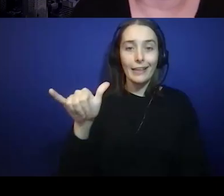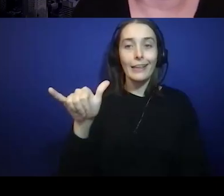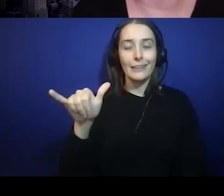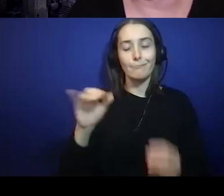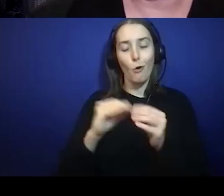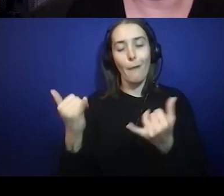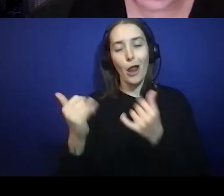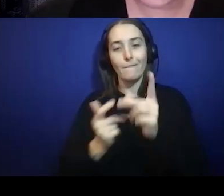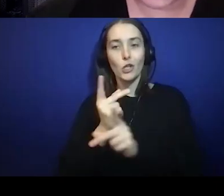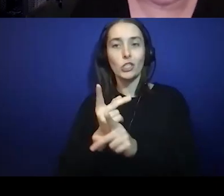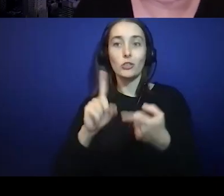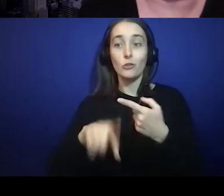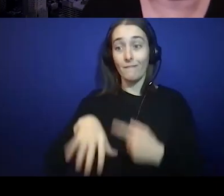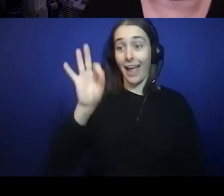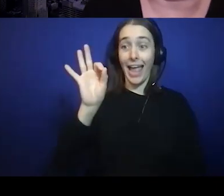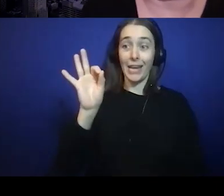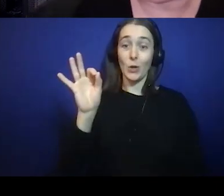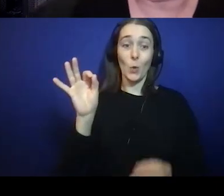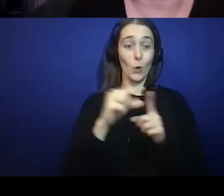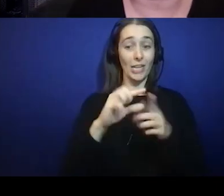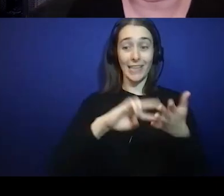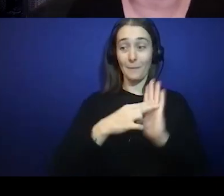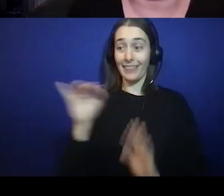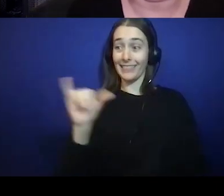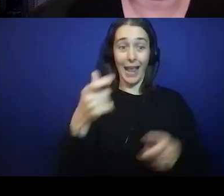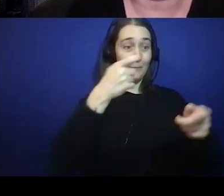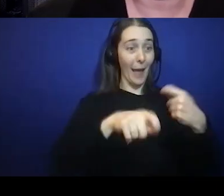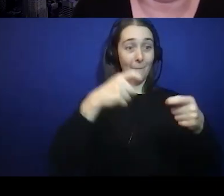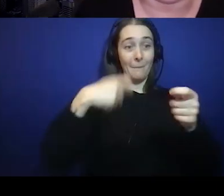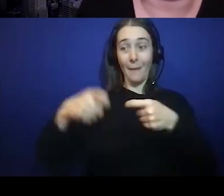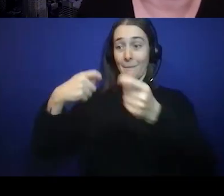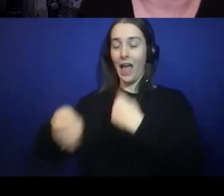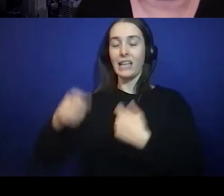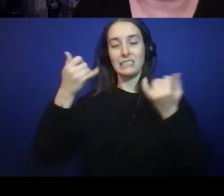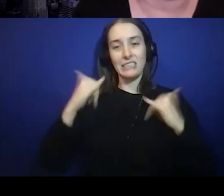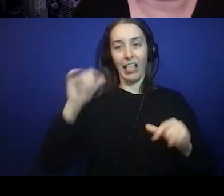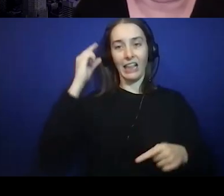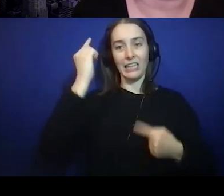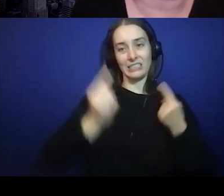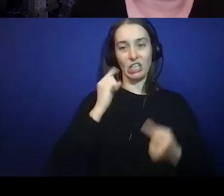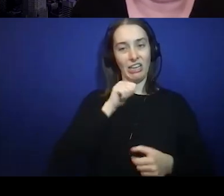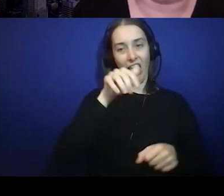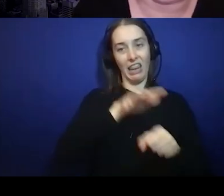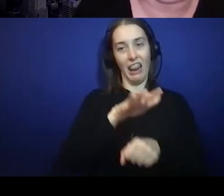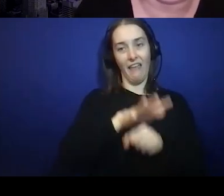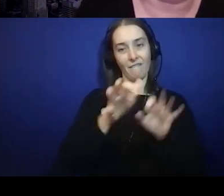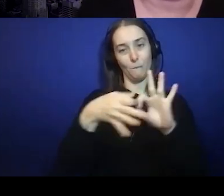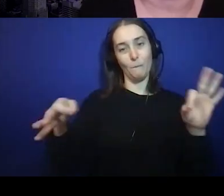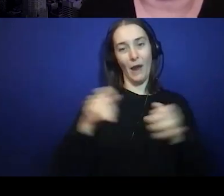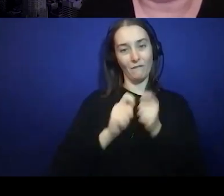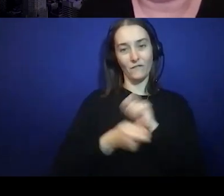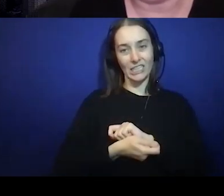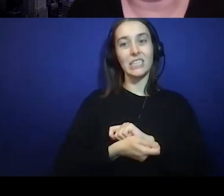to find synonyms of the original words will still be considered insufficient